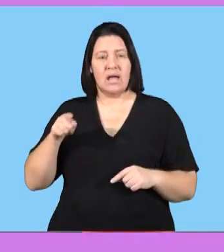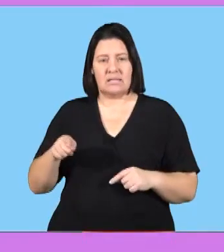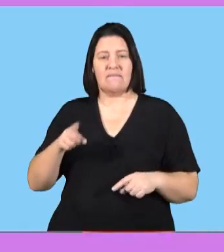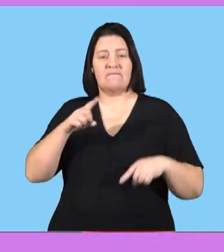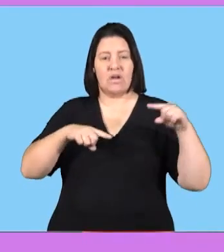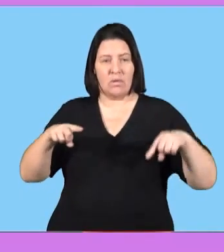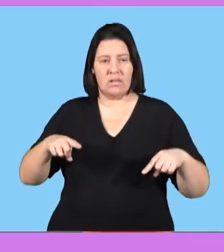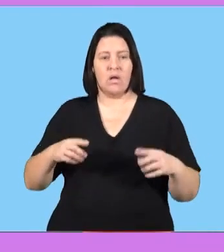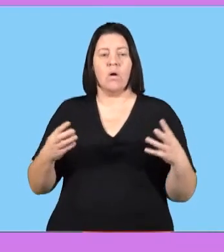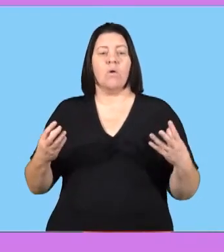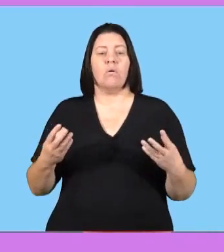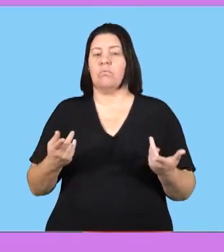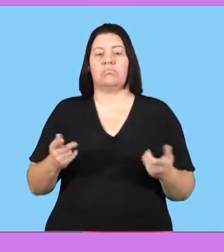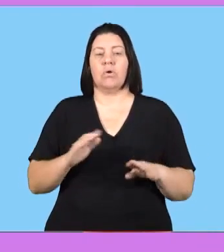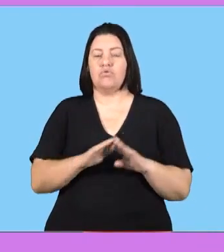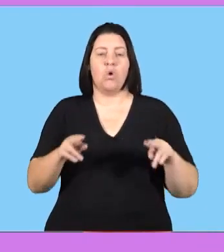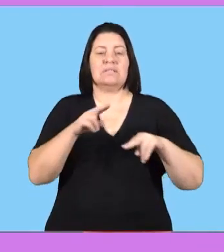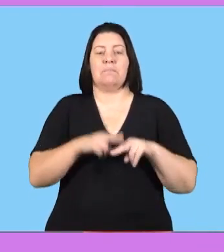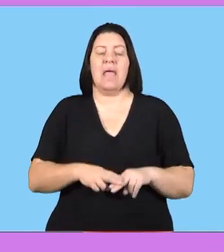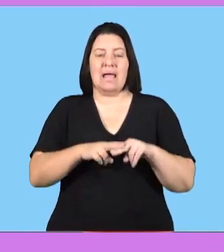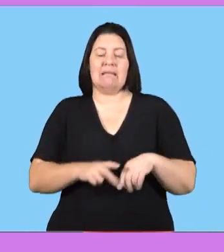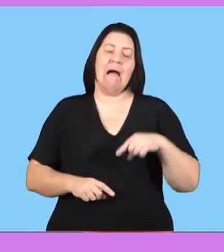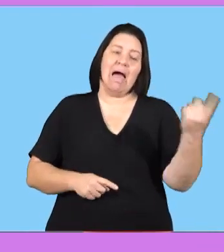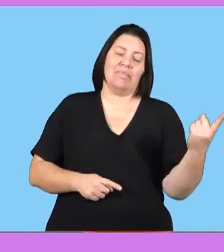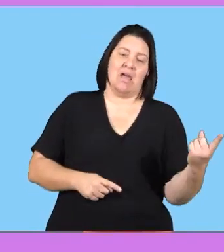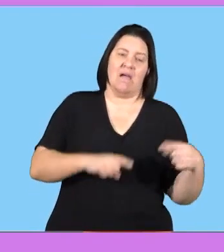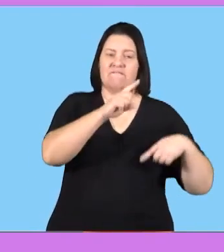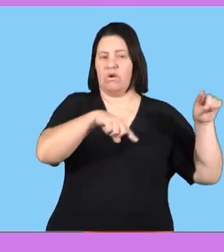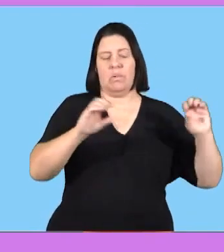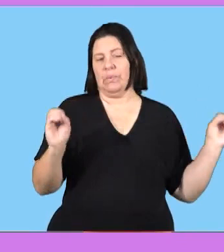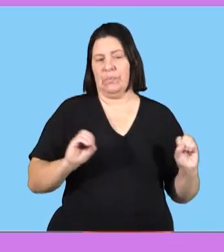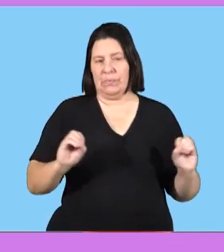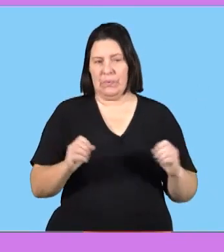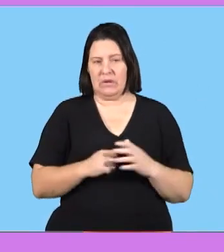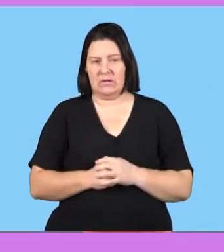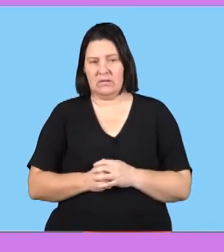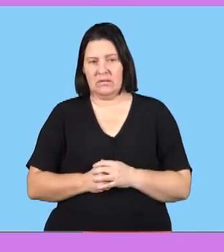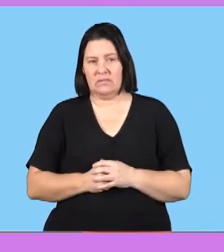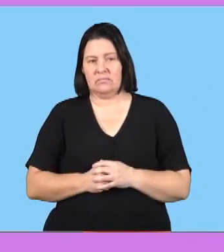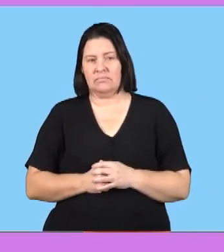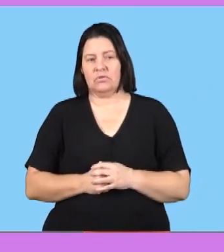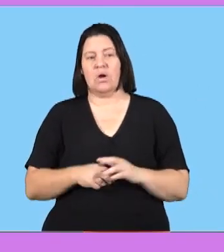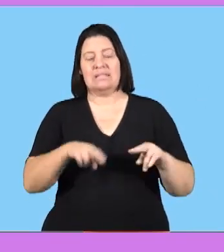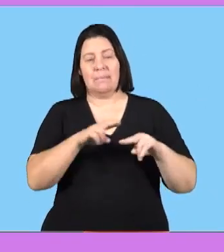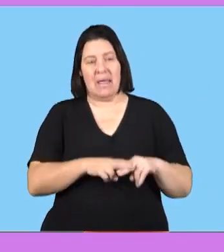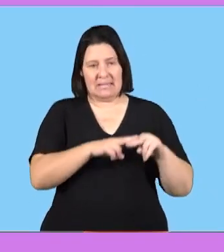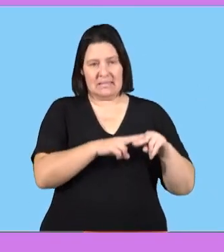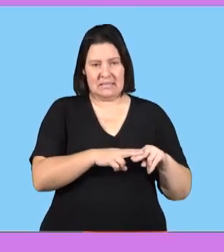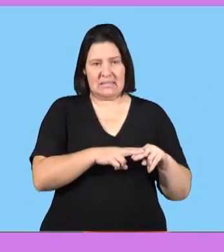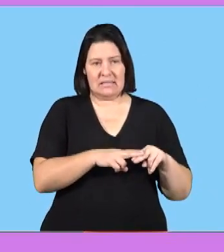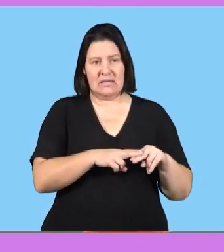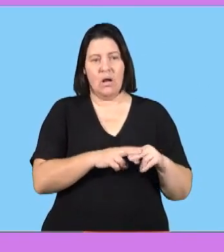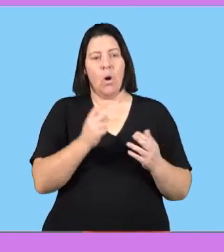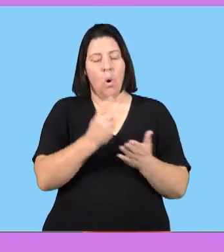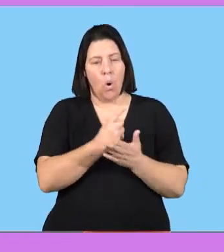is the variable which does not depend on another one. So the dependent variable is the one